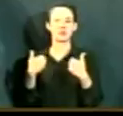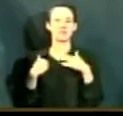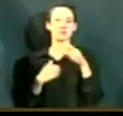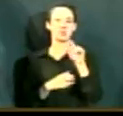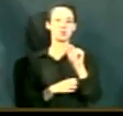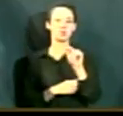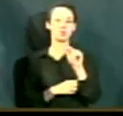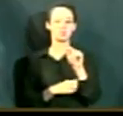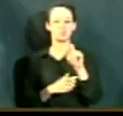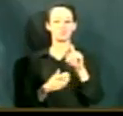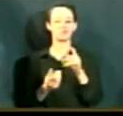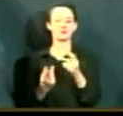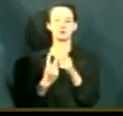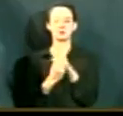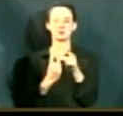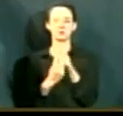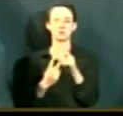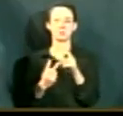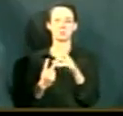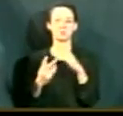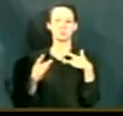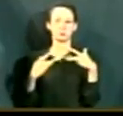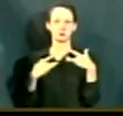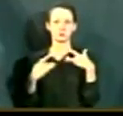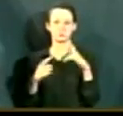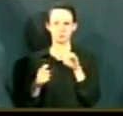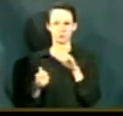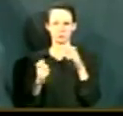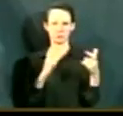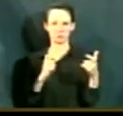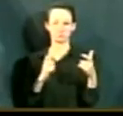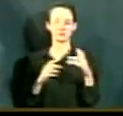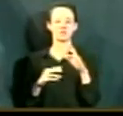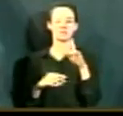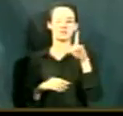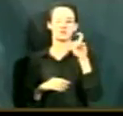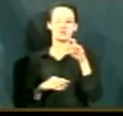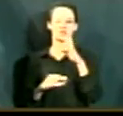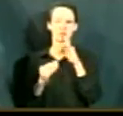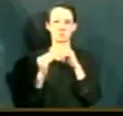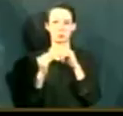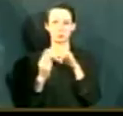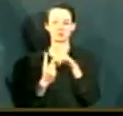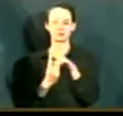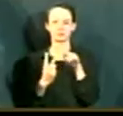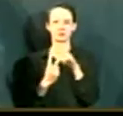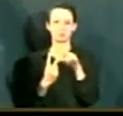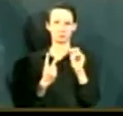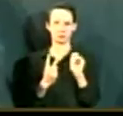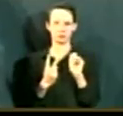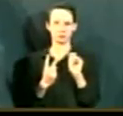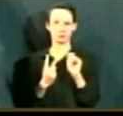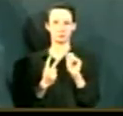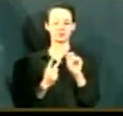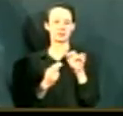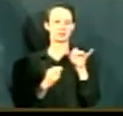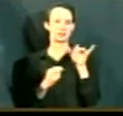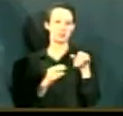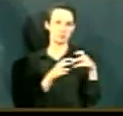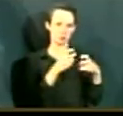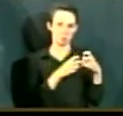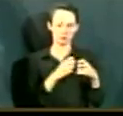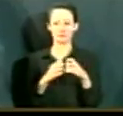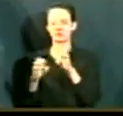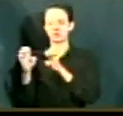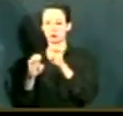we're talking about here. And so I certainly think that we need to have more conversation on this problem as well as the evaluation. Thank you.